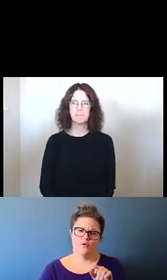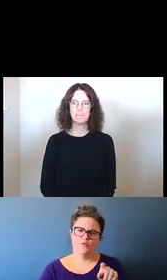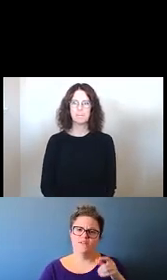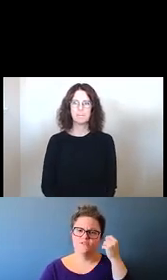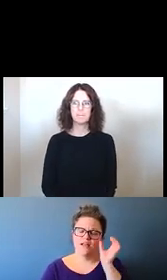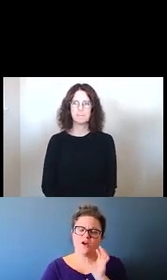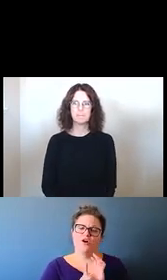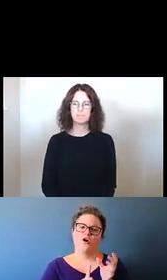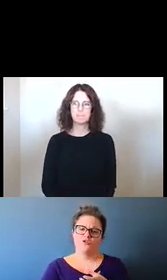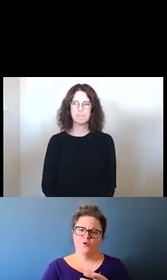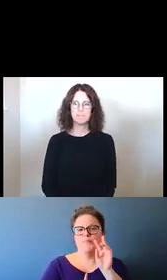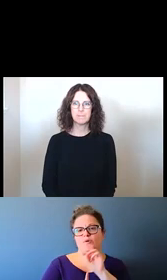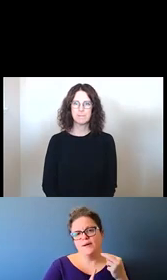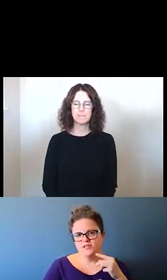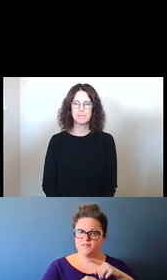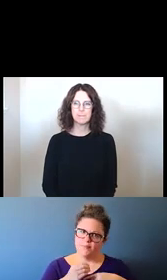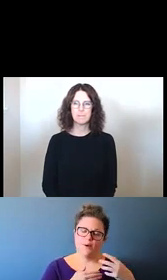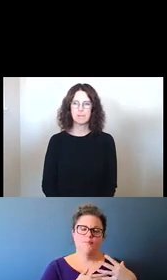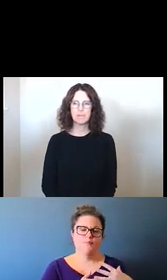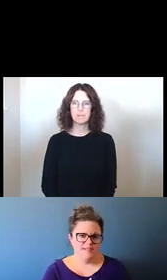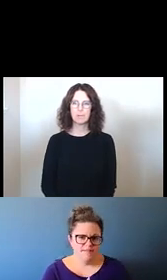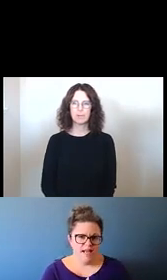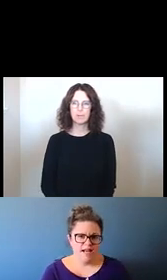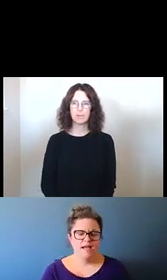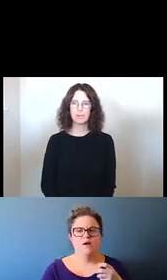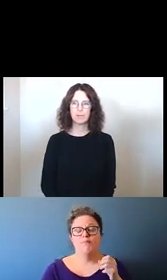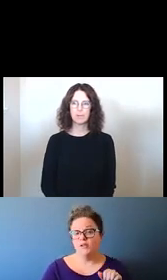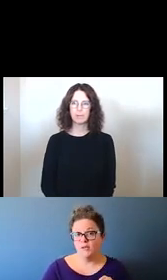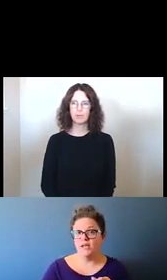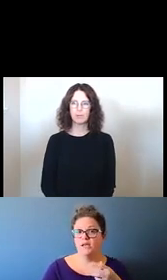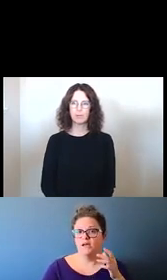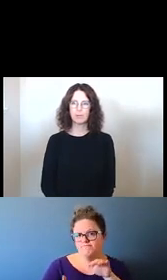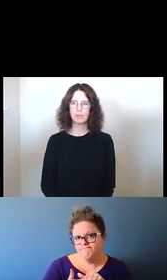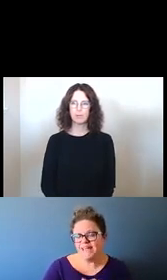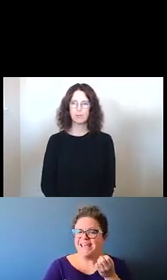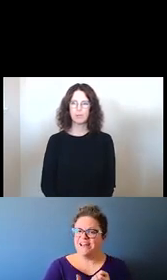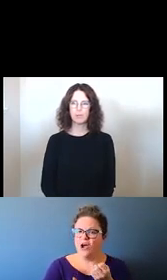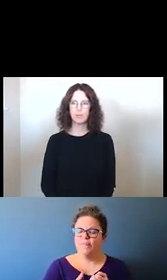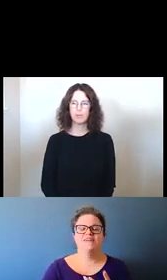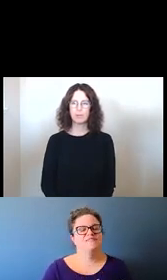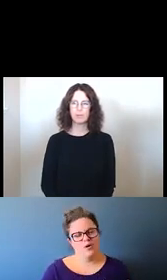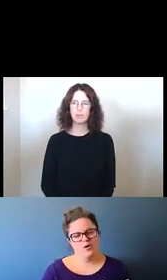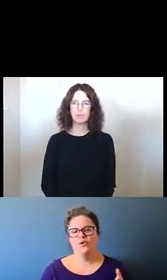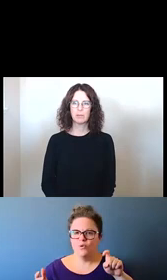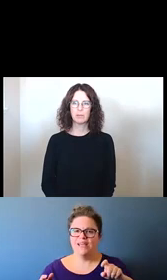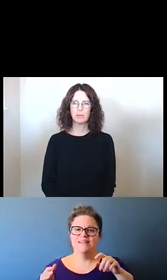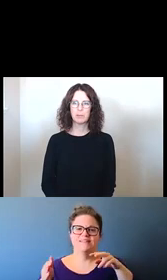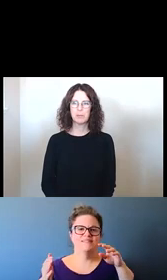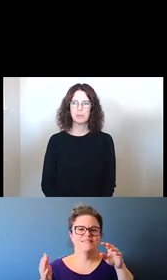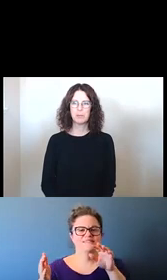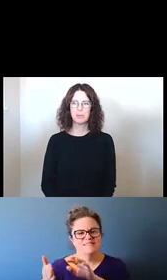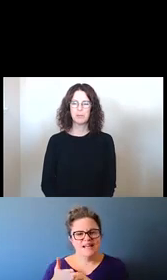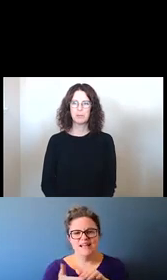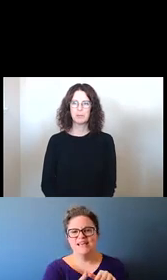perceptions surrounding breastfeeding and possibly even economics. So it's impossible to get at the answers to these questions